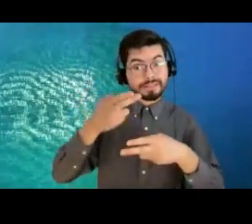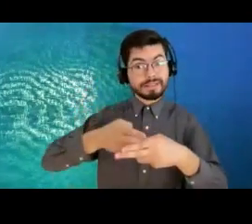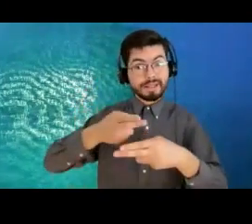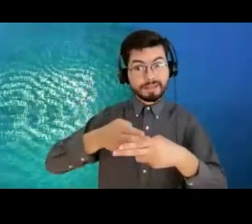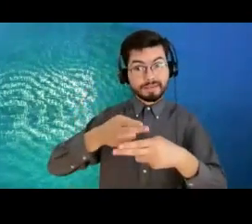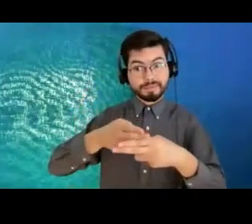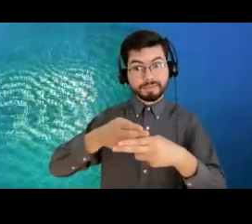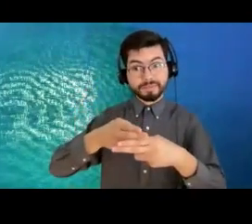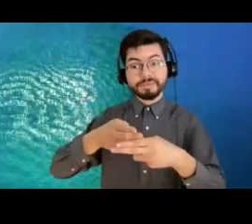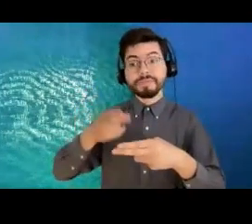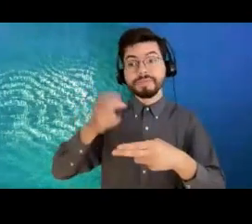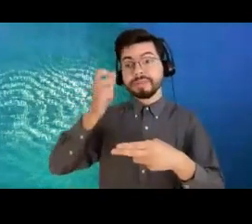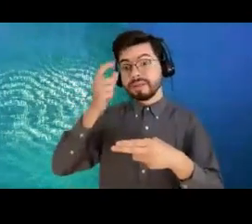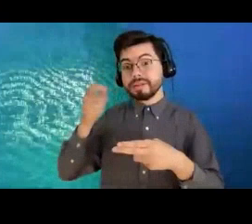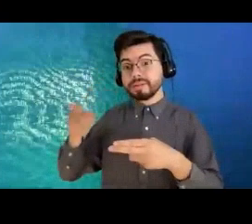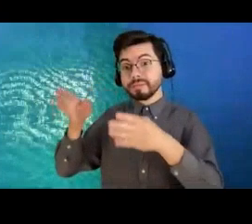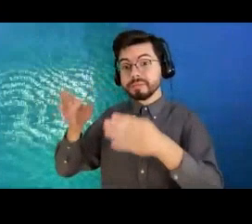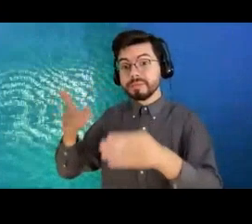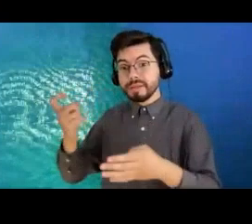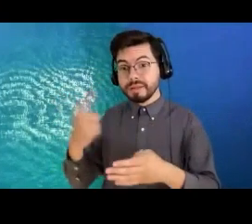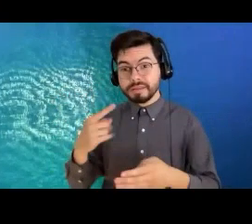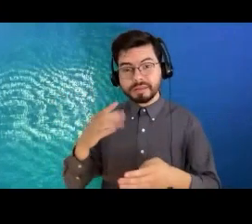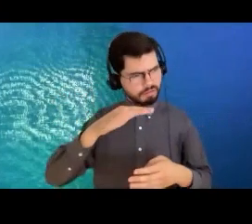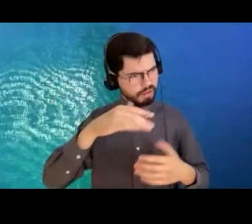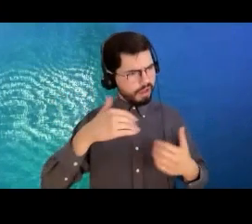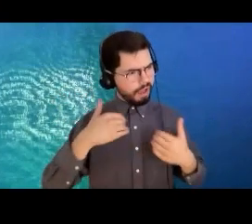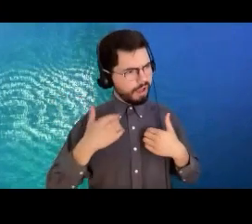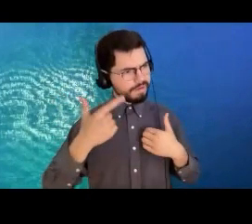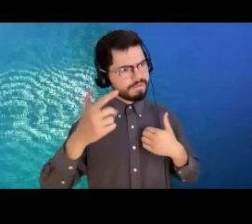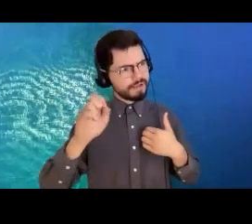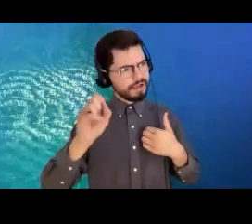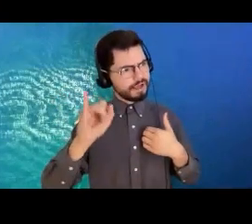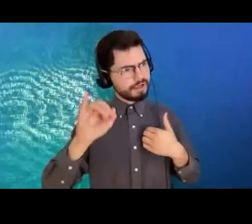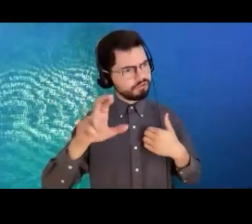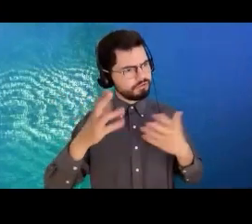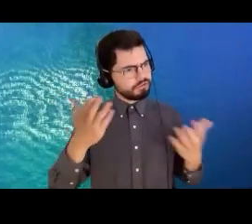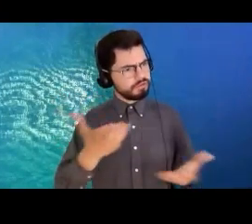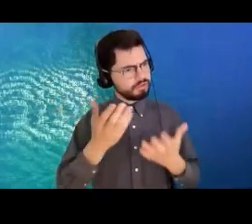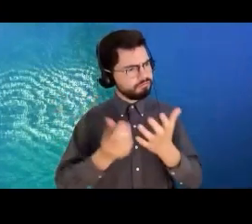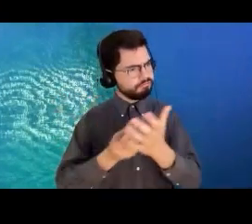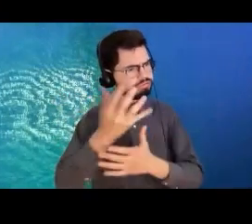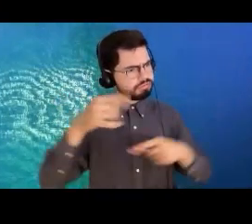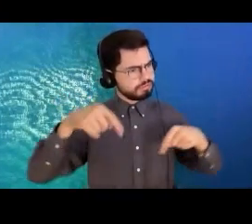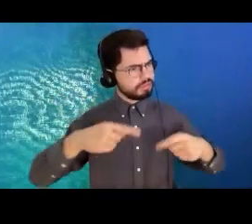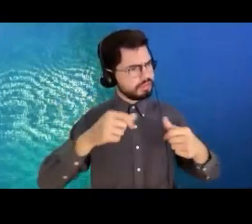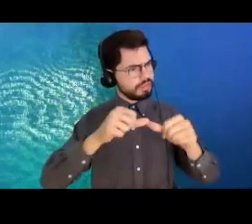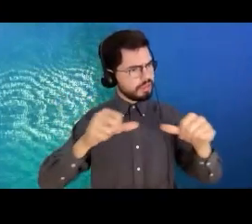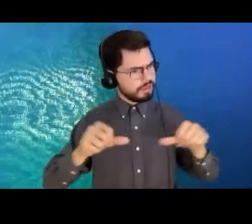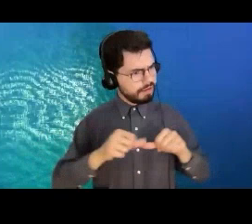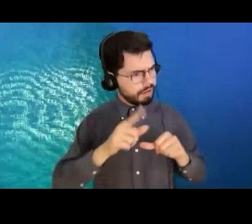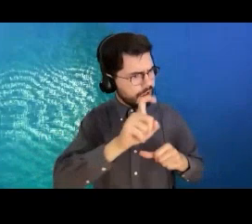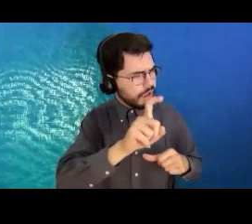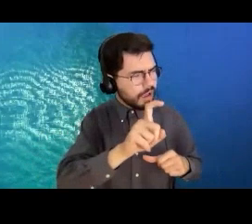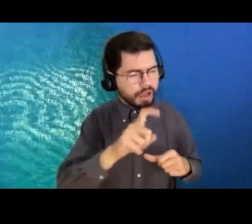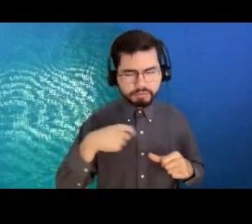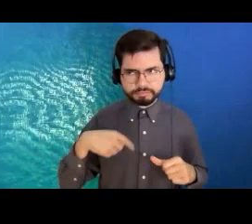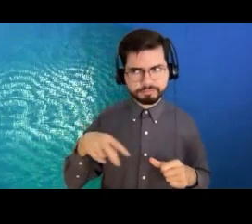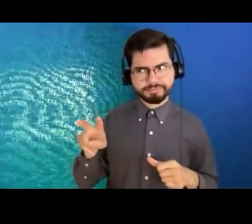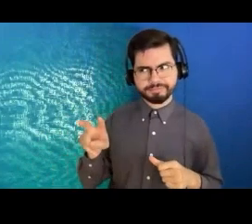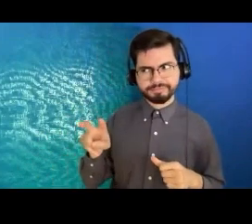yet. But no, I mean, you can think of all kinds of, smart answers you could give, but, what are they